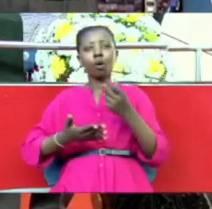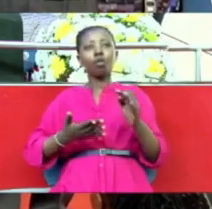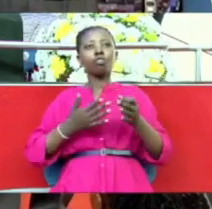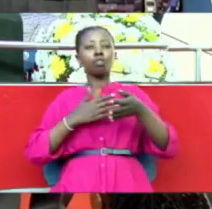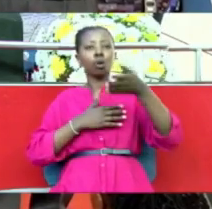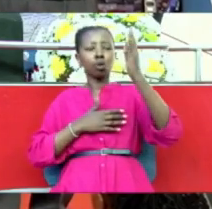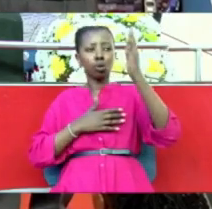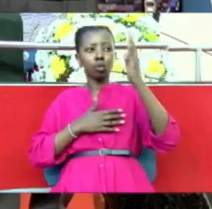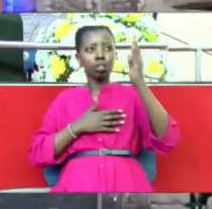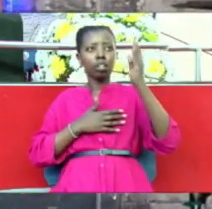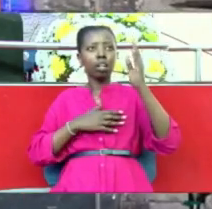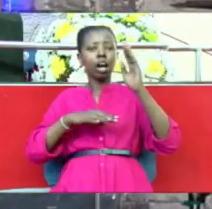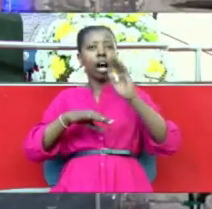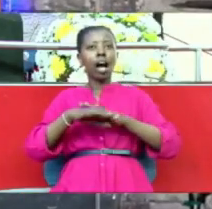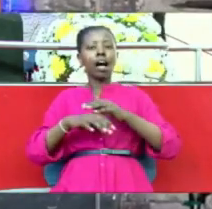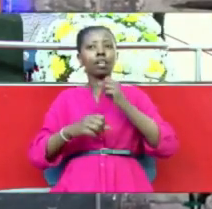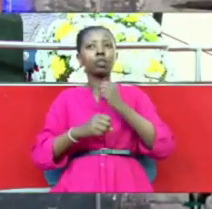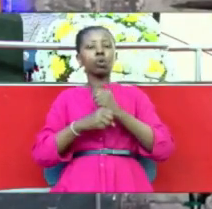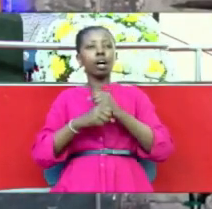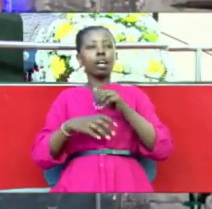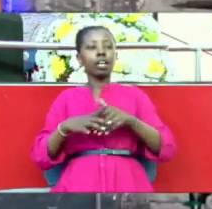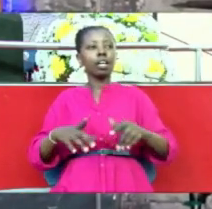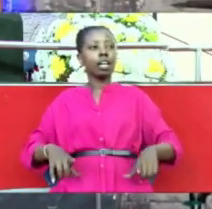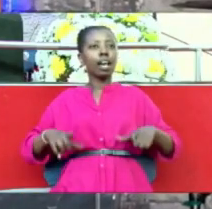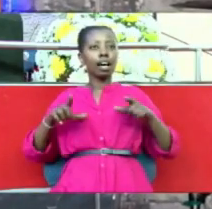By the power of God, at work in my life,